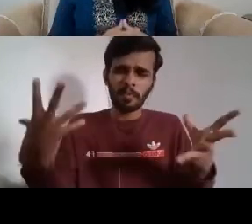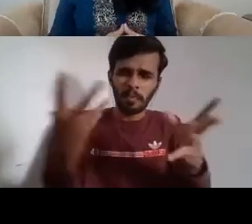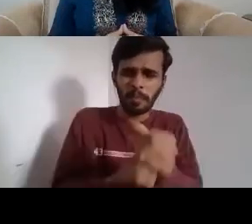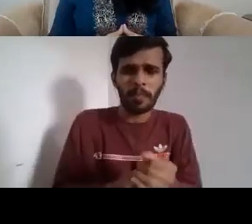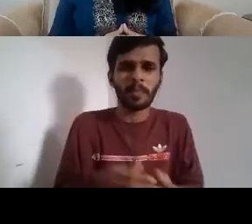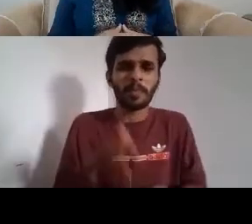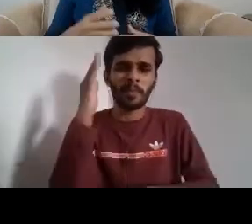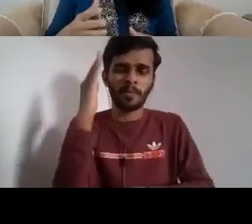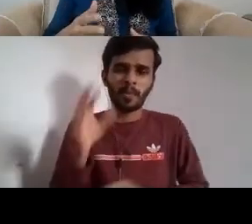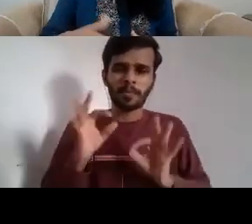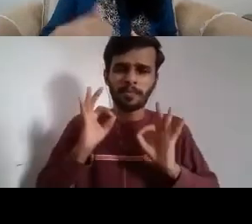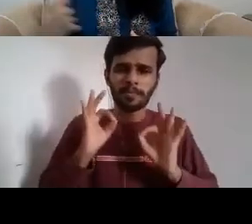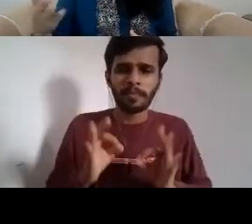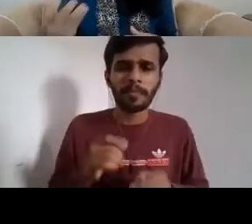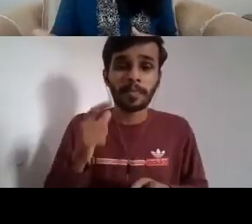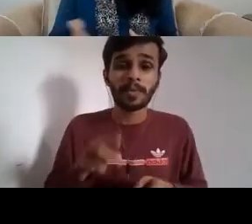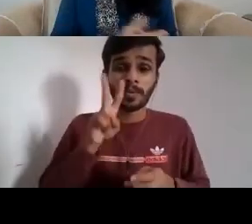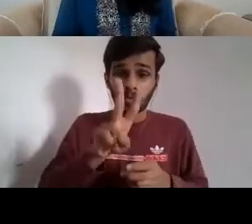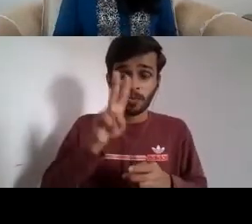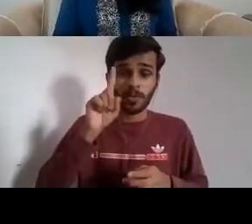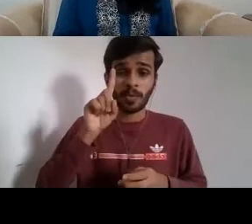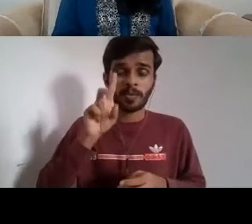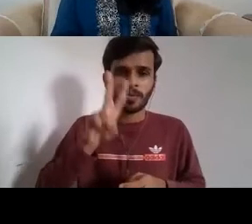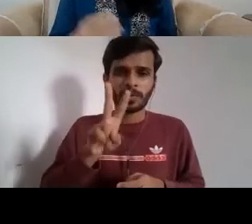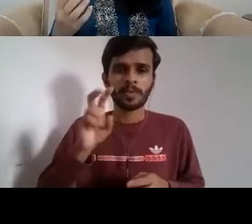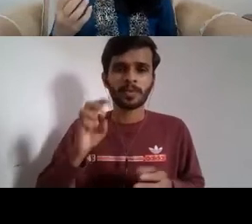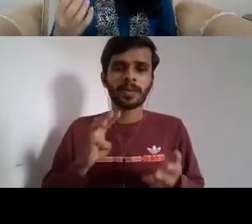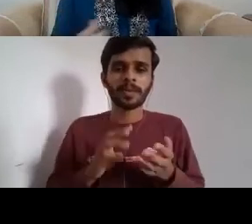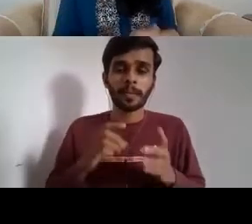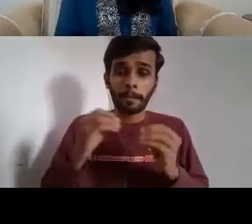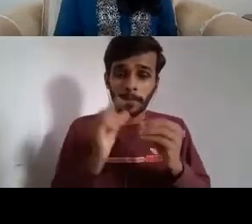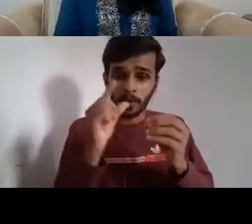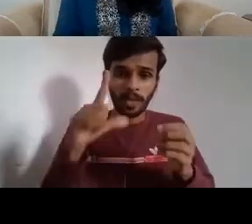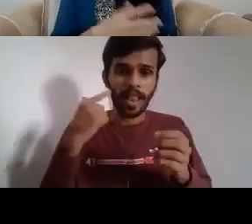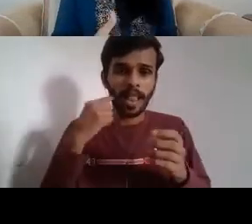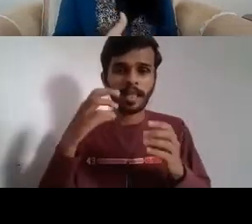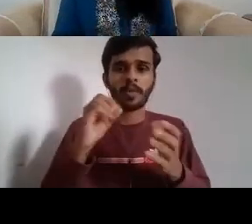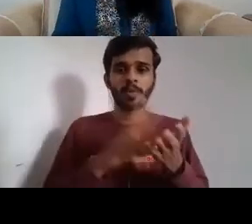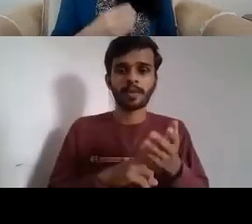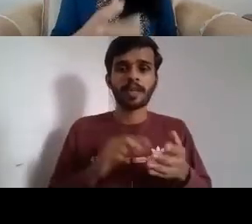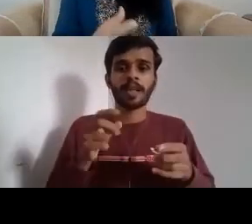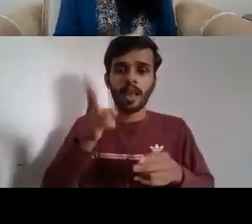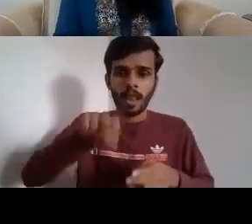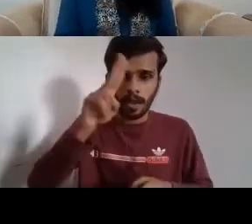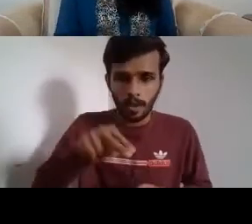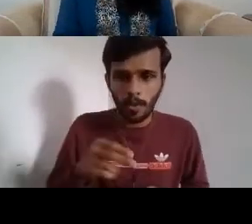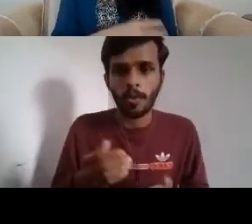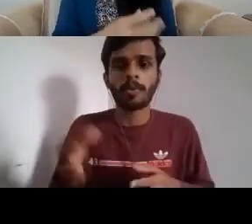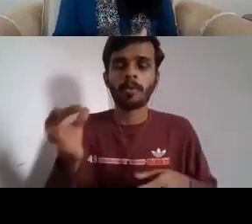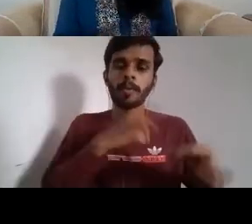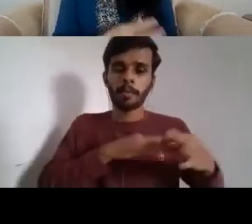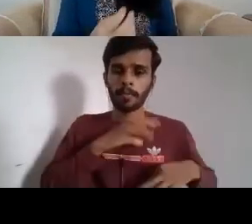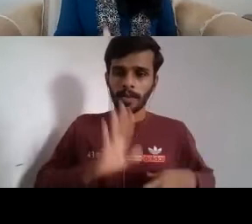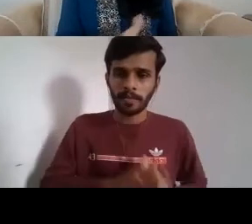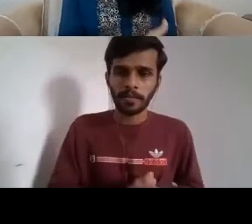$250,000 at the event, and of course, millions later. George Harrison, Ravi Shankar, Ali Akbar Khan,